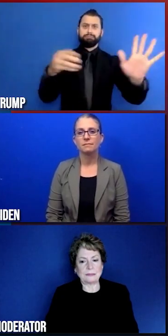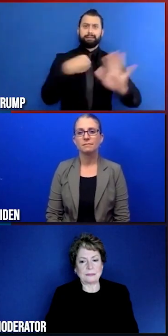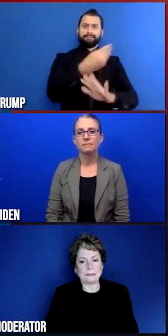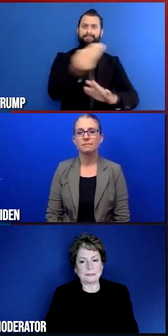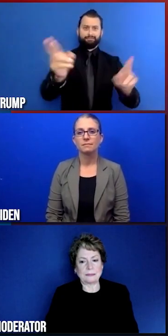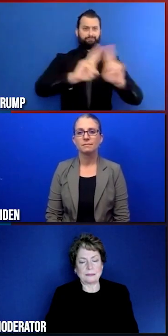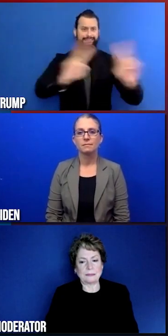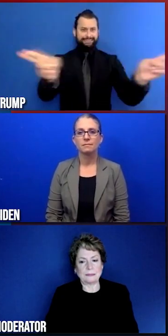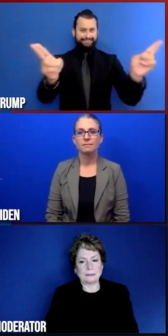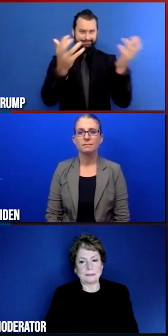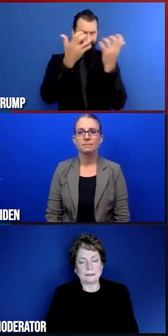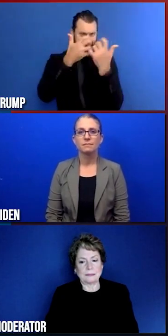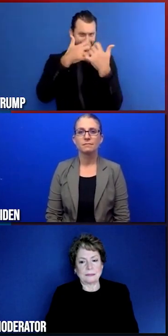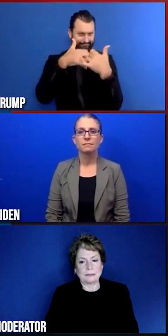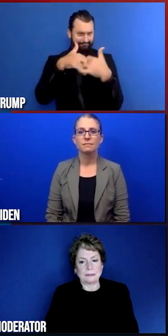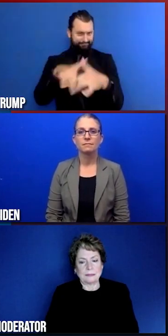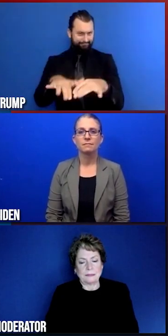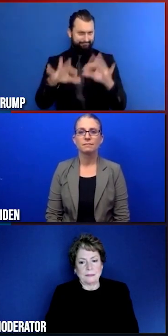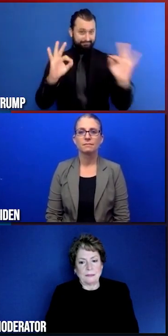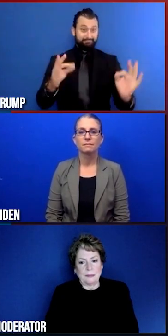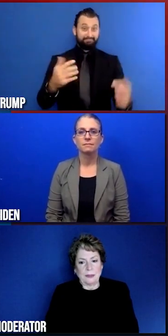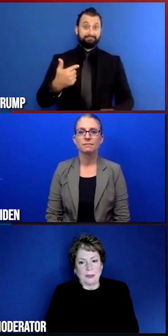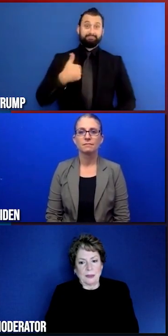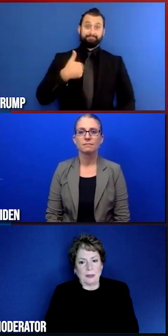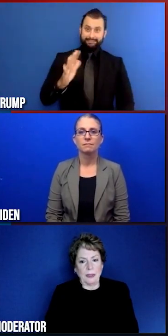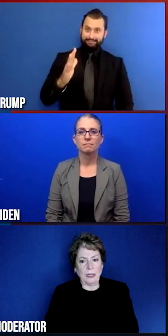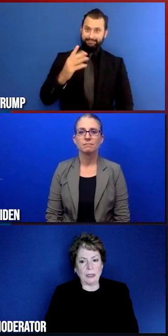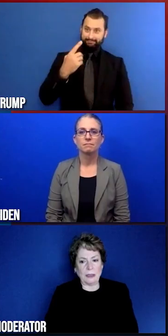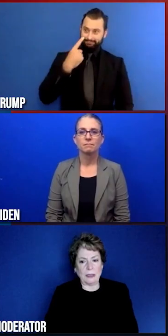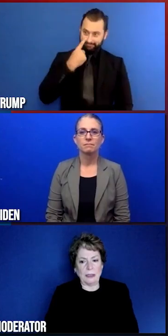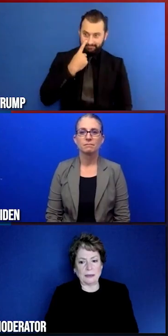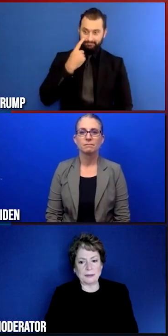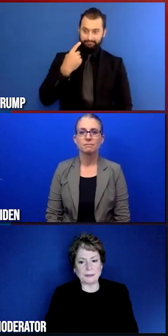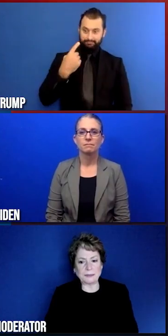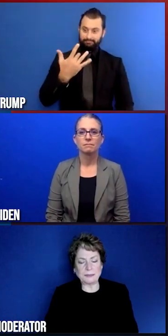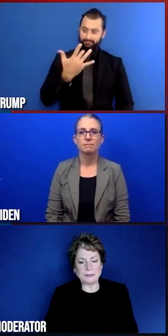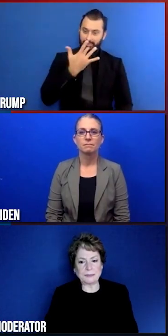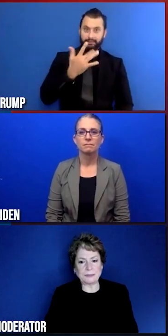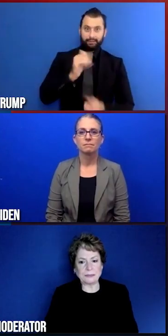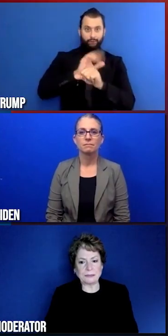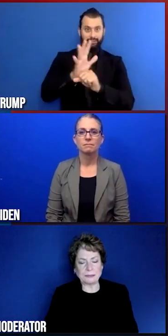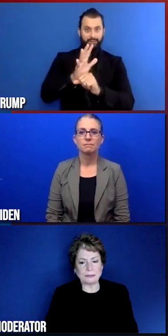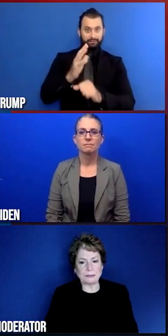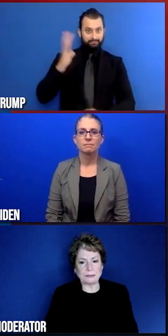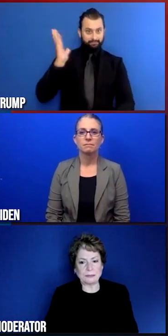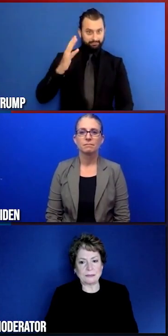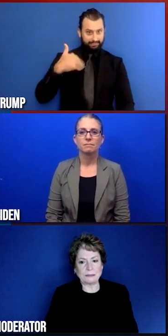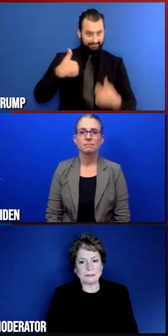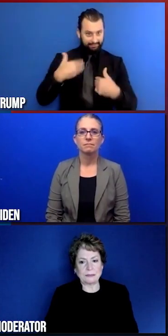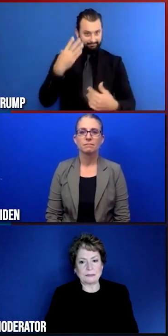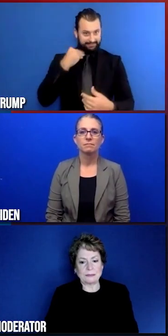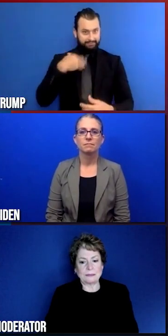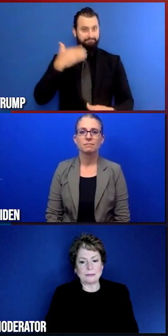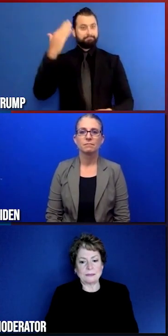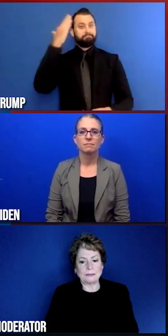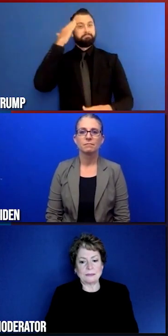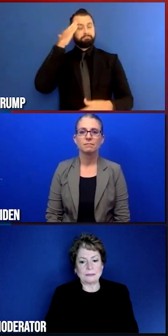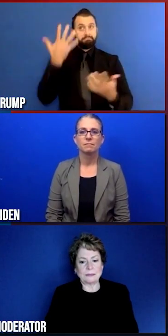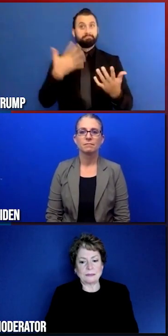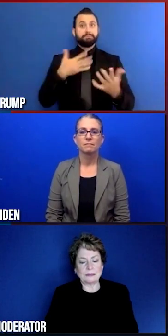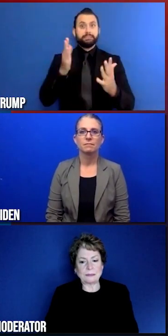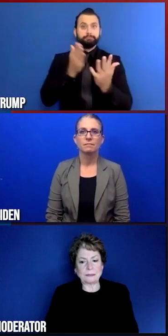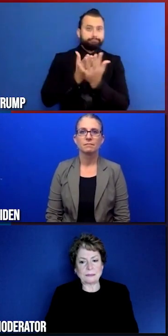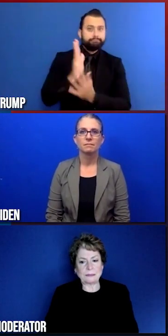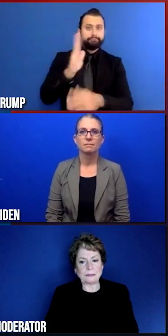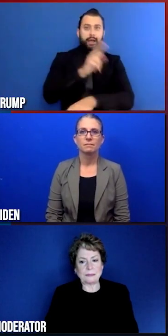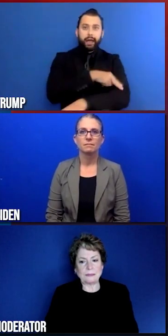had something that they gave me, a therapeutic, I guess they would call it. Some people could say it was a cure. But I was in for a short